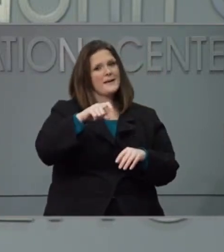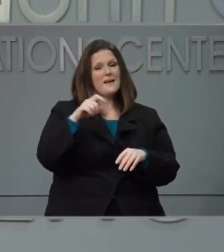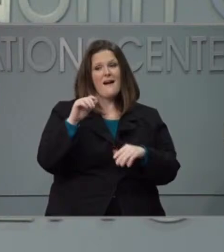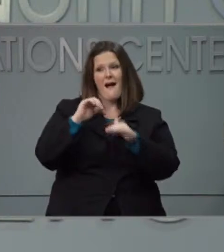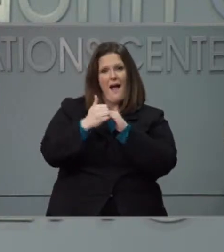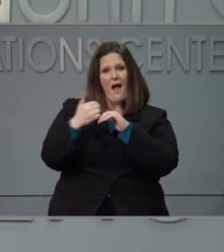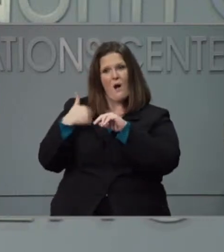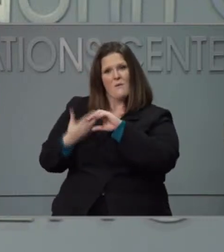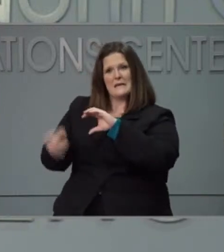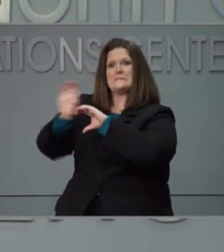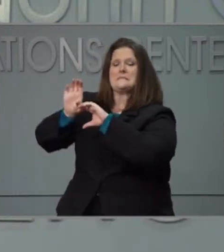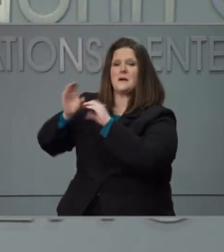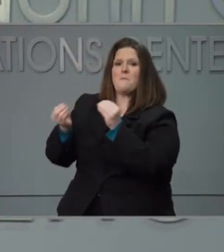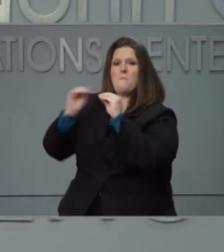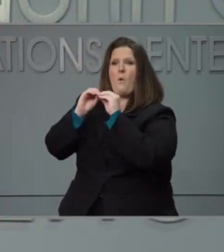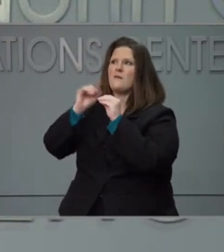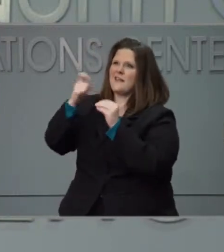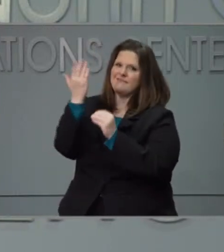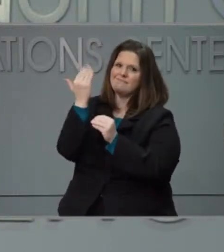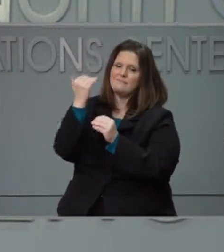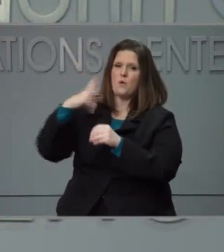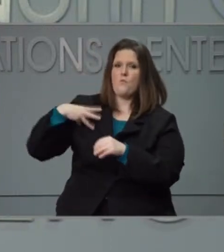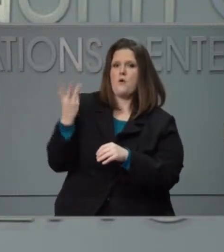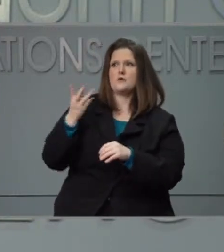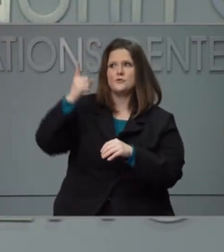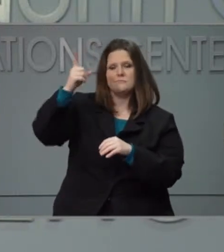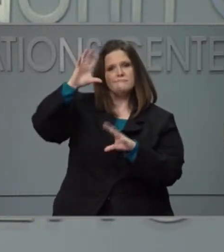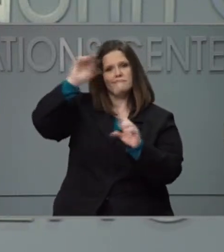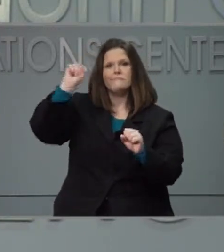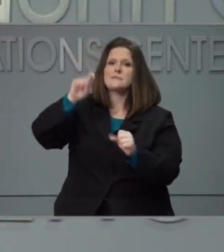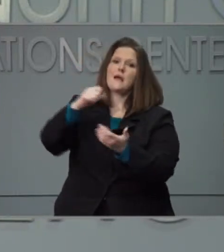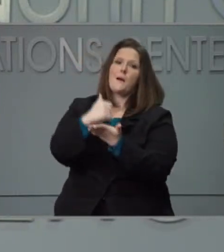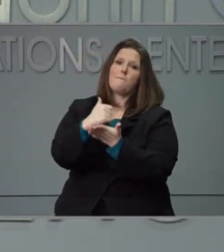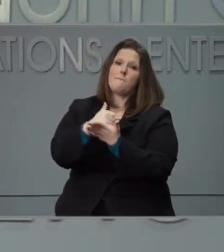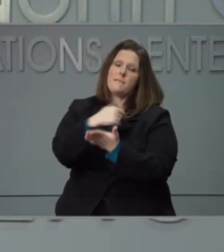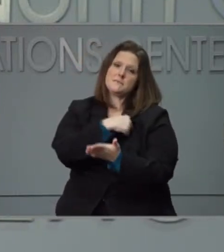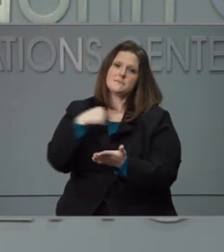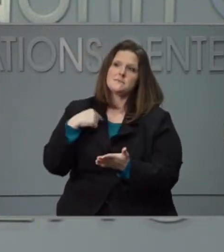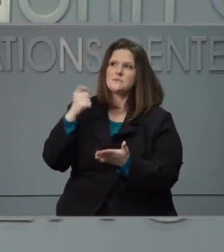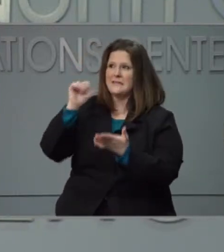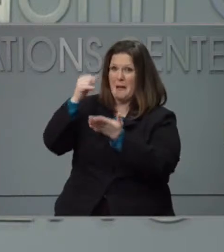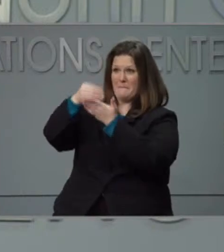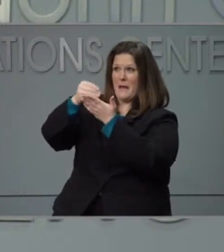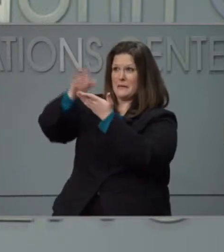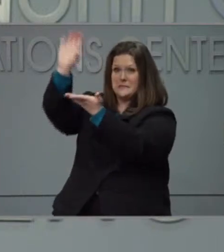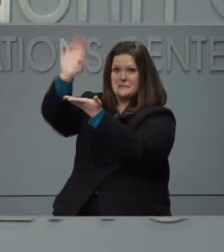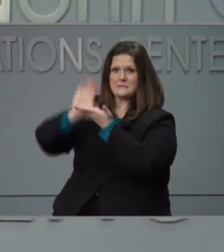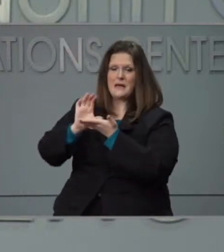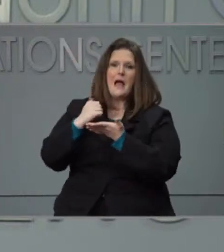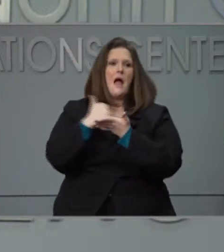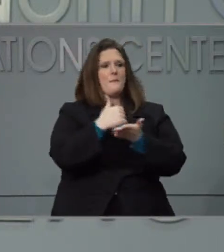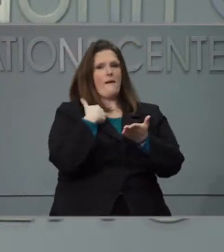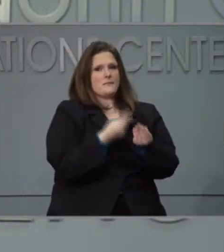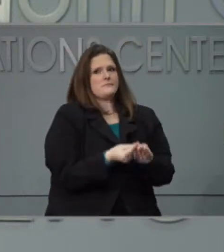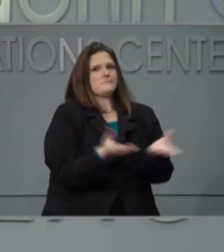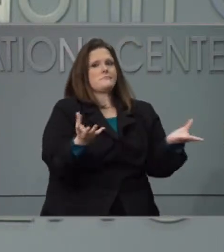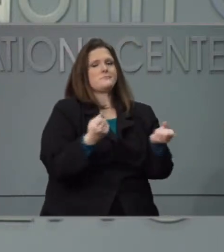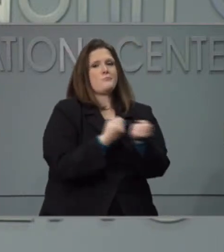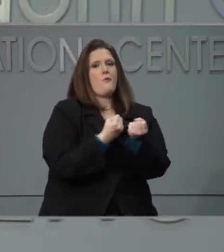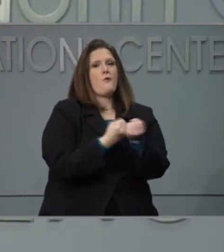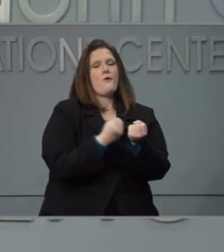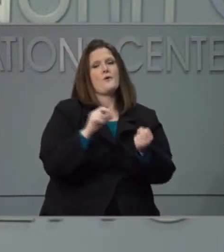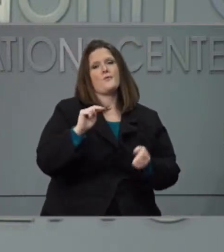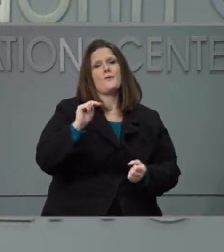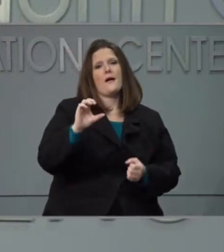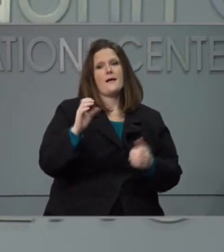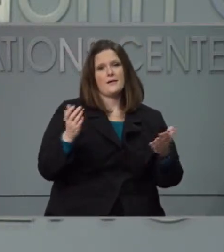soon. And we'll continue working on ways to support North Carolinians. Right now, I'd like for Dr. Cohen to come and